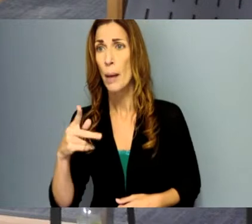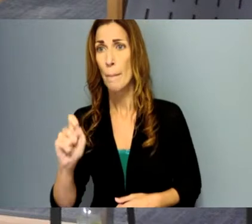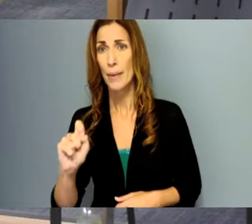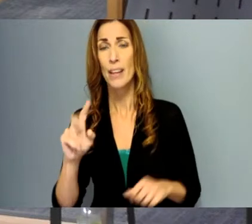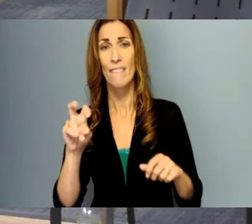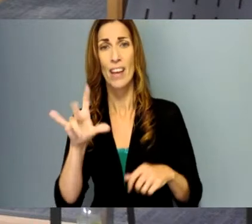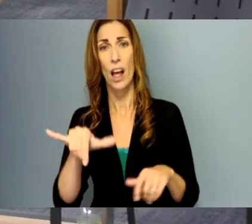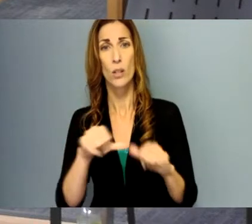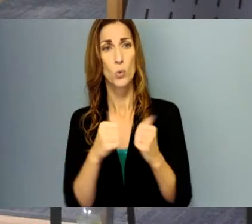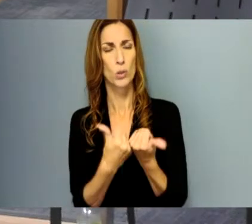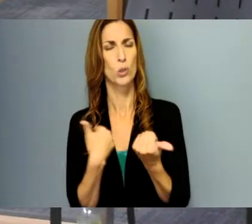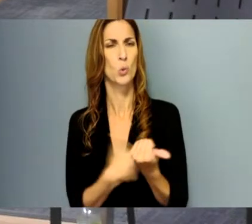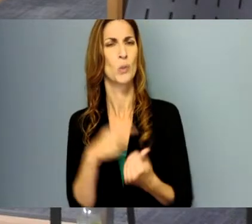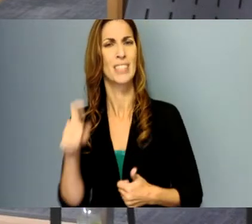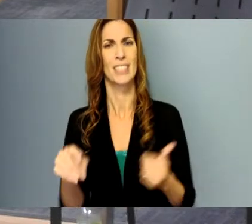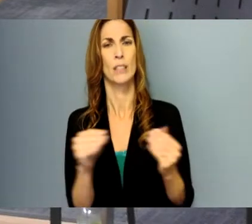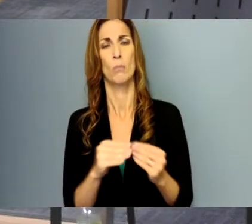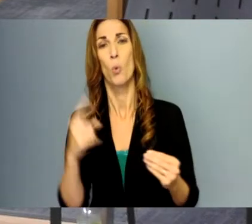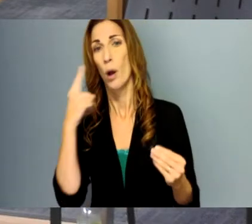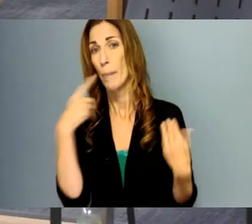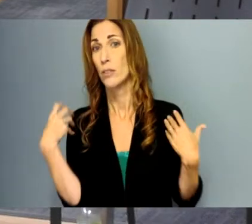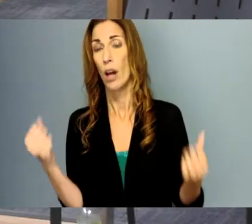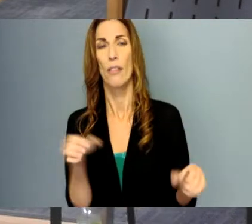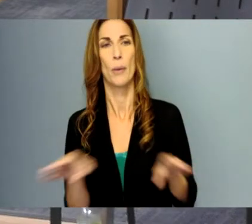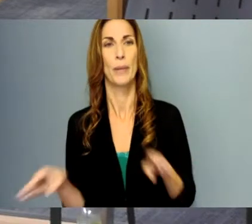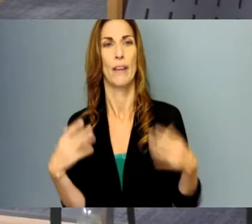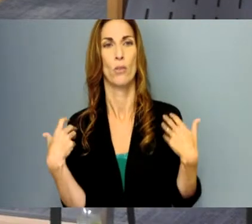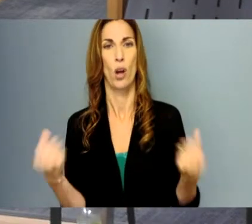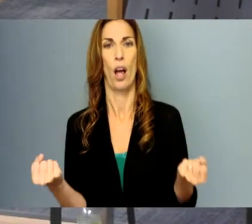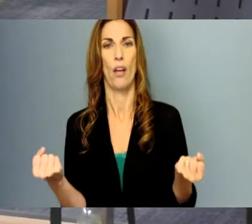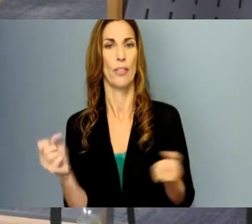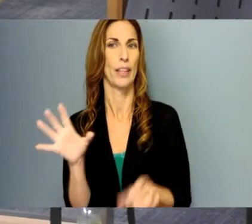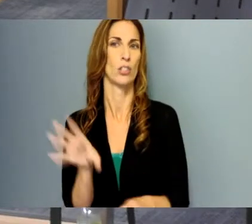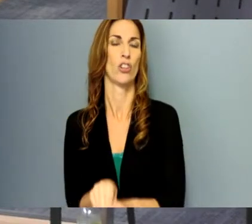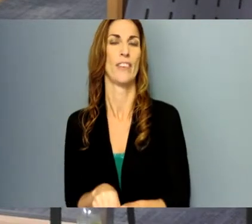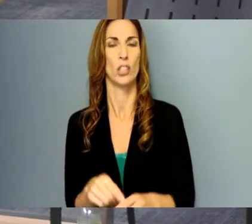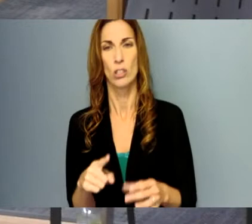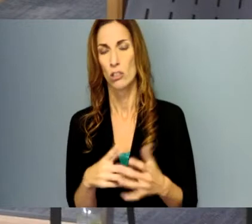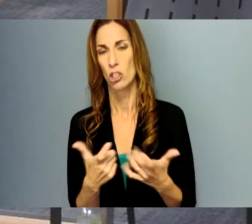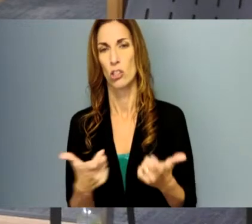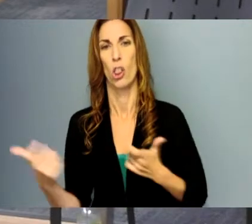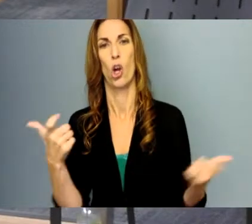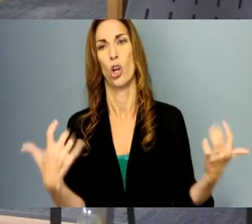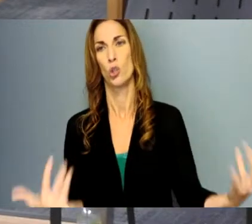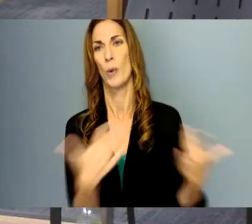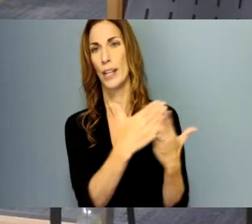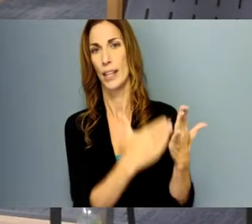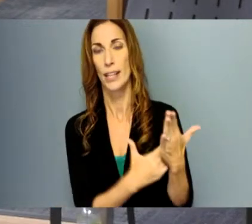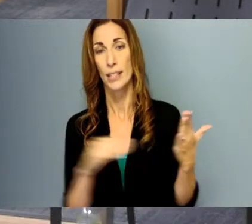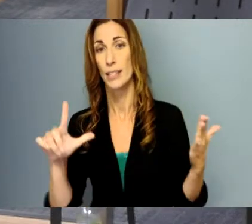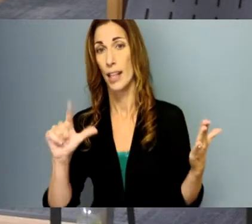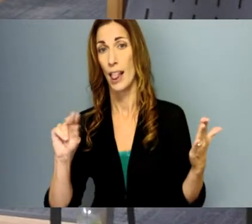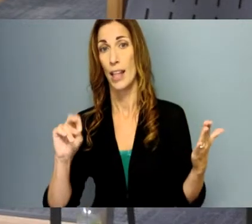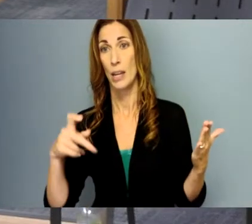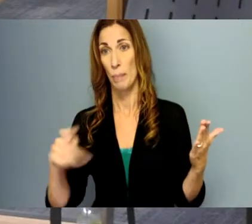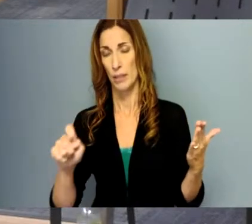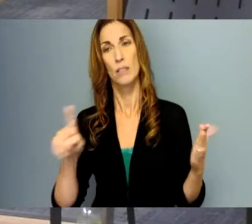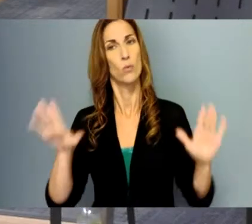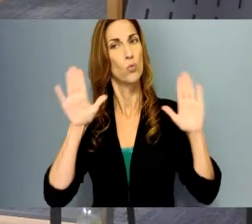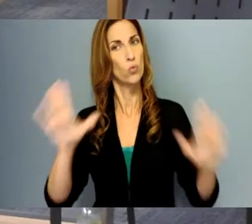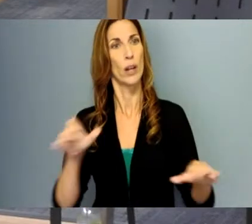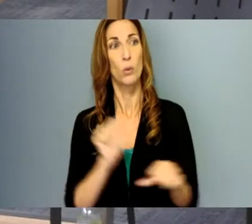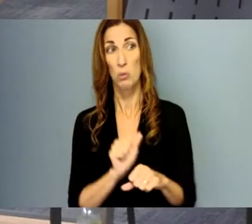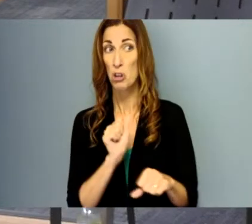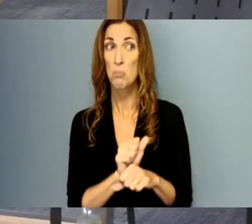need more mental and behavioral health interventions. There's such a large waiting list, and Lenape does great work.